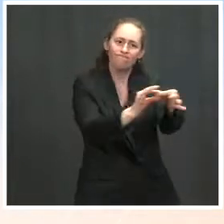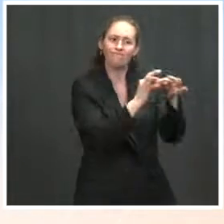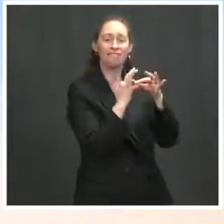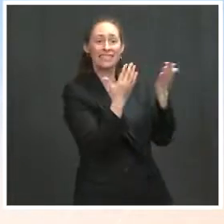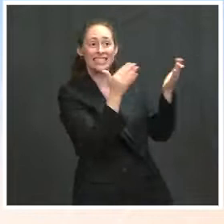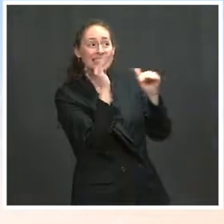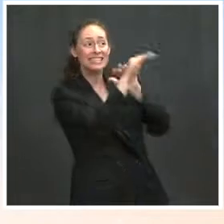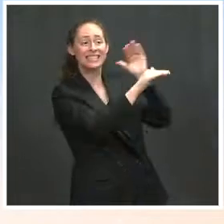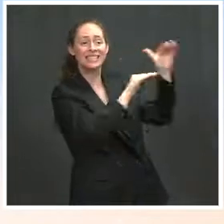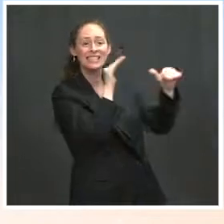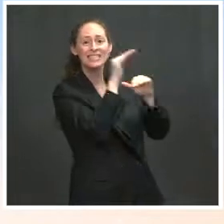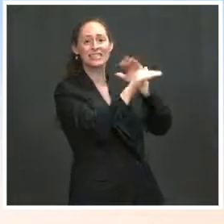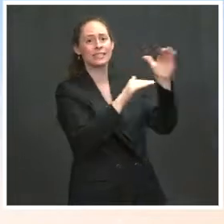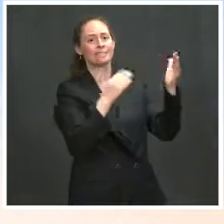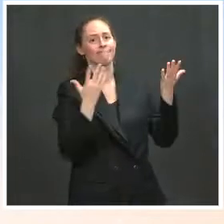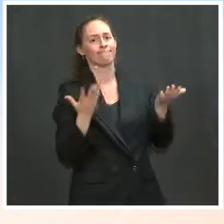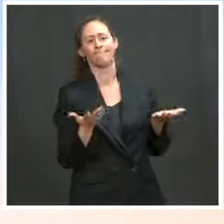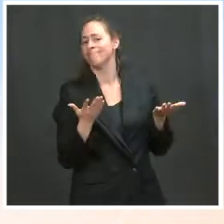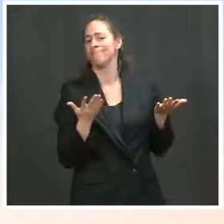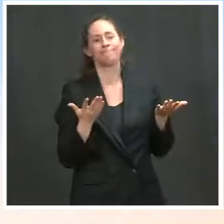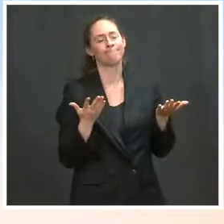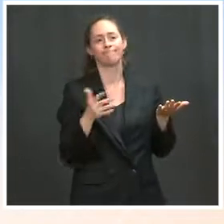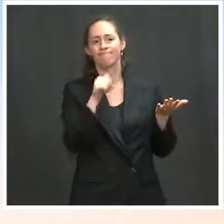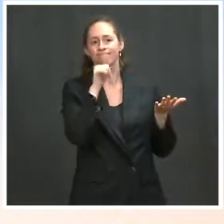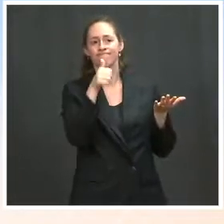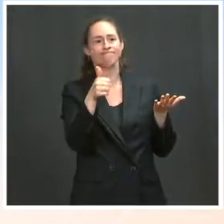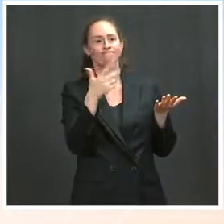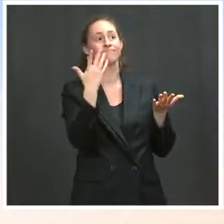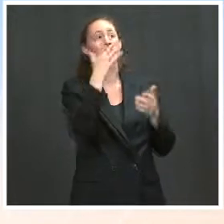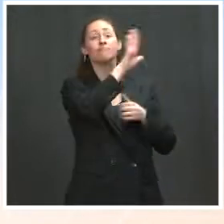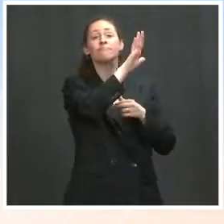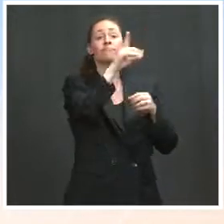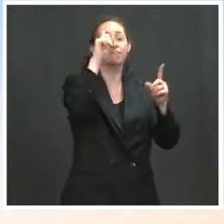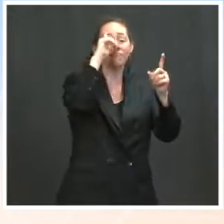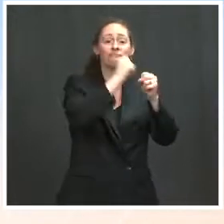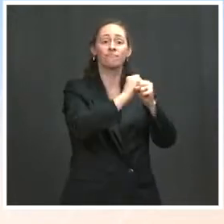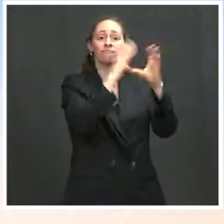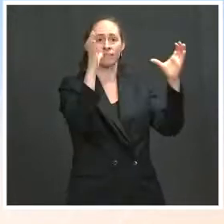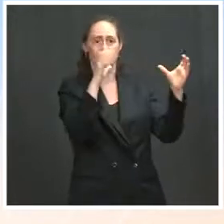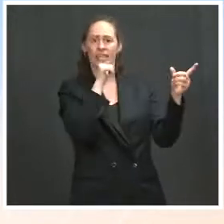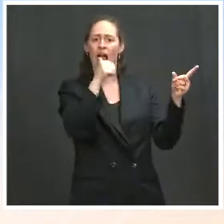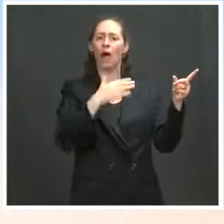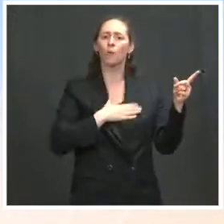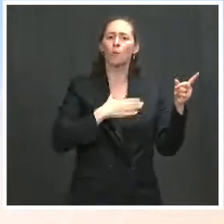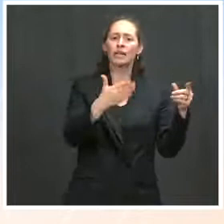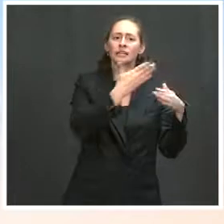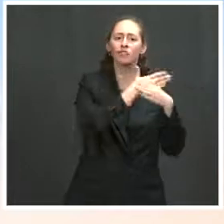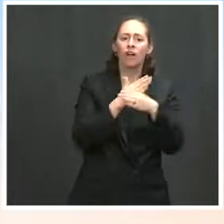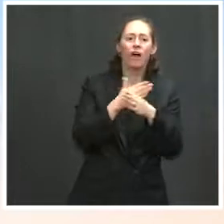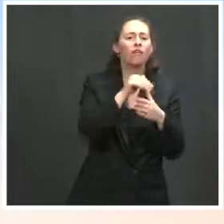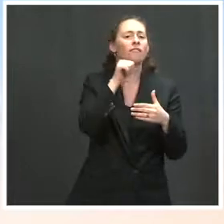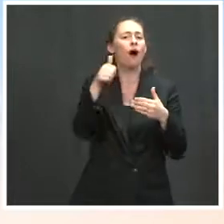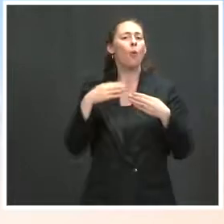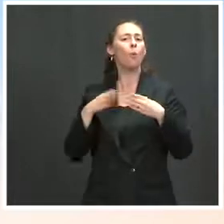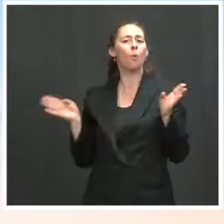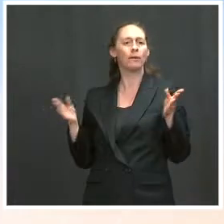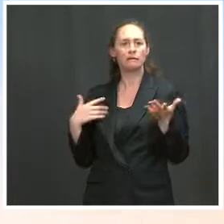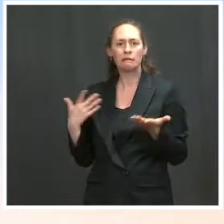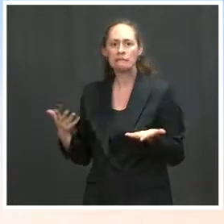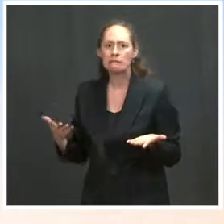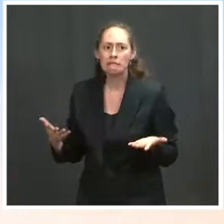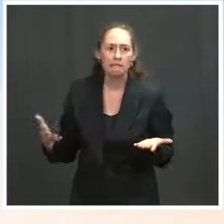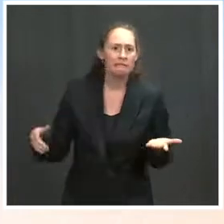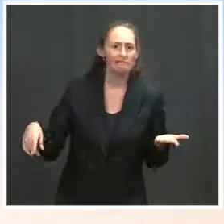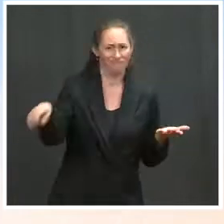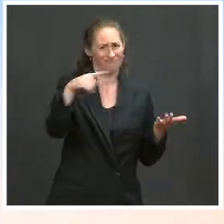we don't think that they have met that standard. So we've been clear that sound and technically critical